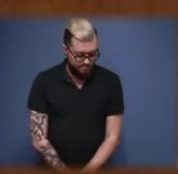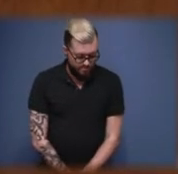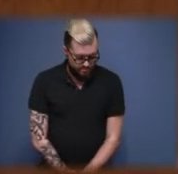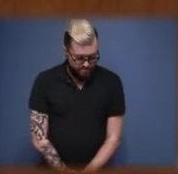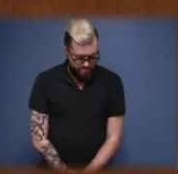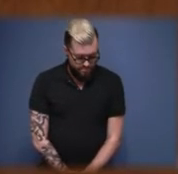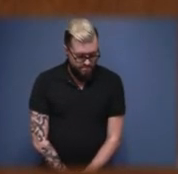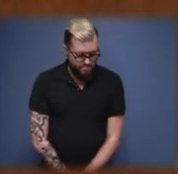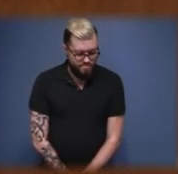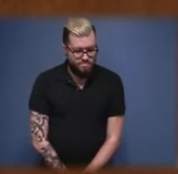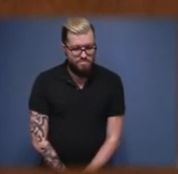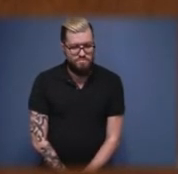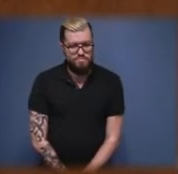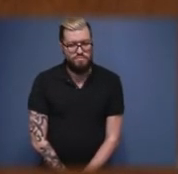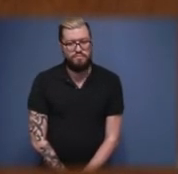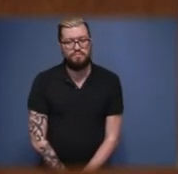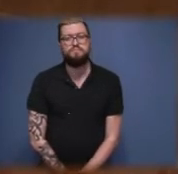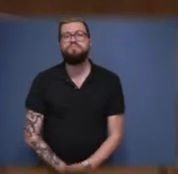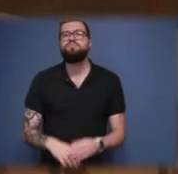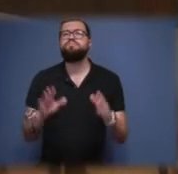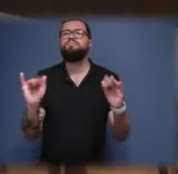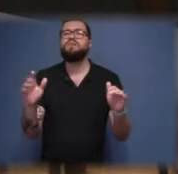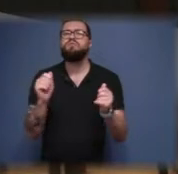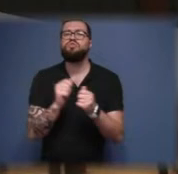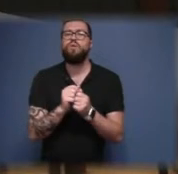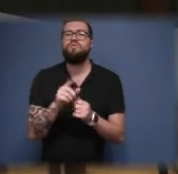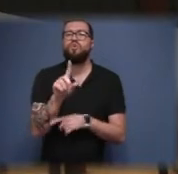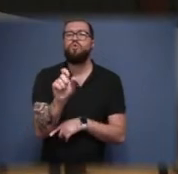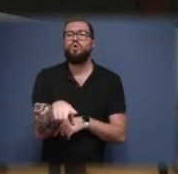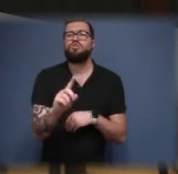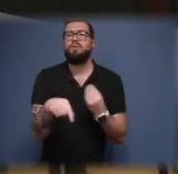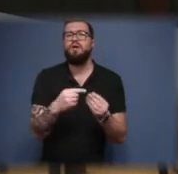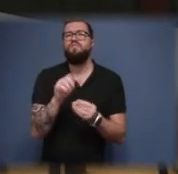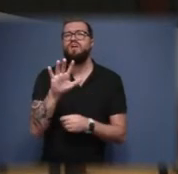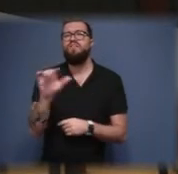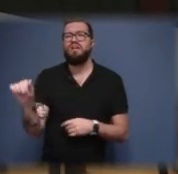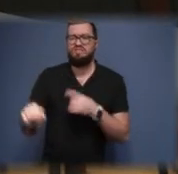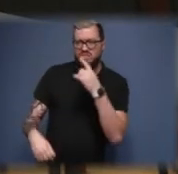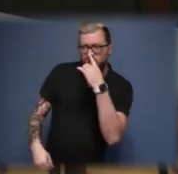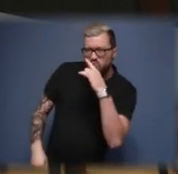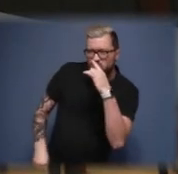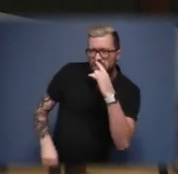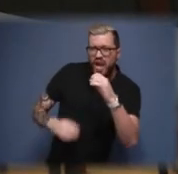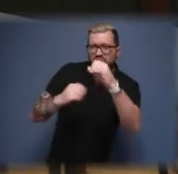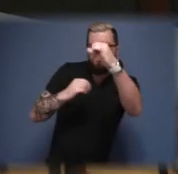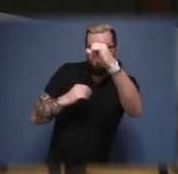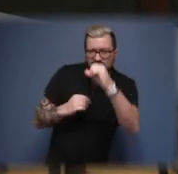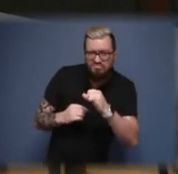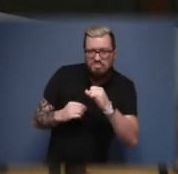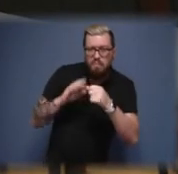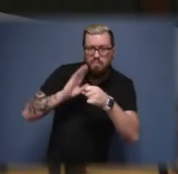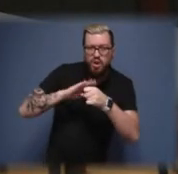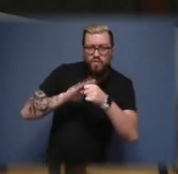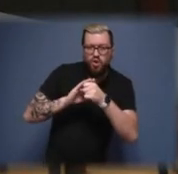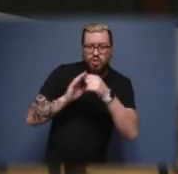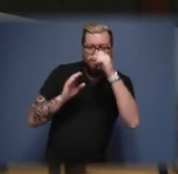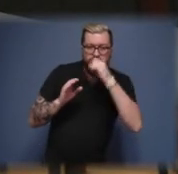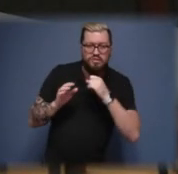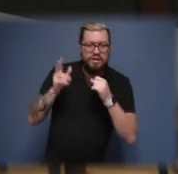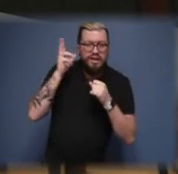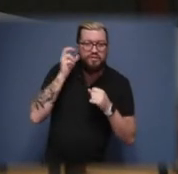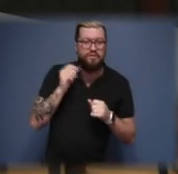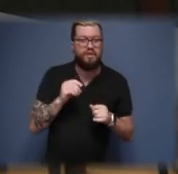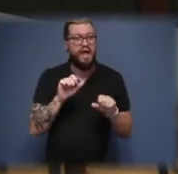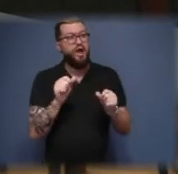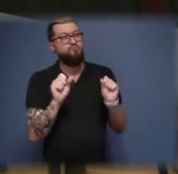Good morning. I have a question about 5A. Ms. Michener, can you pull that microphone down a little bit? Yeah. Just pull.